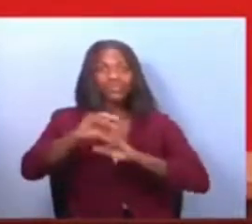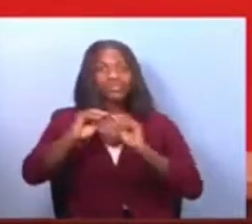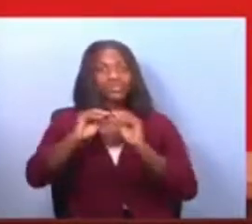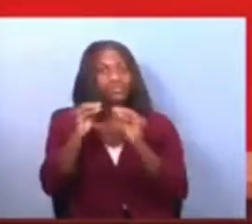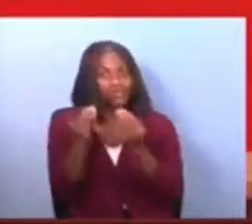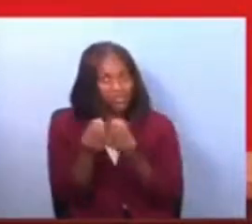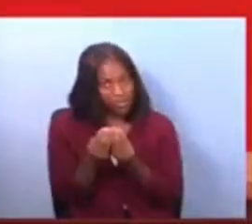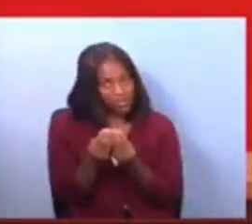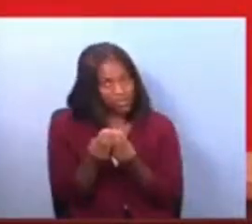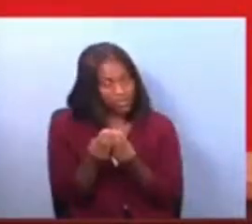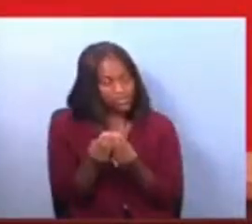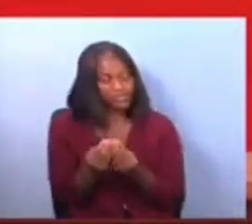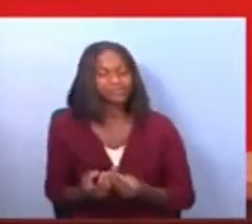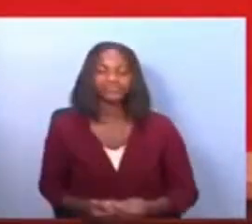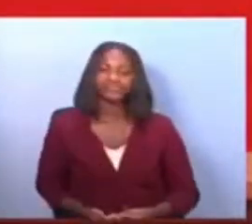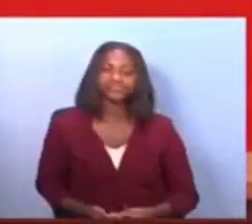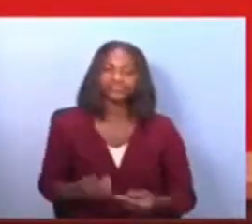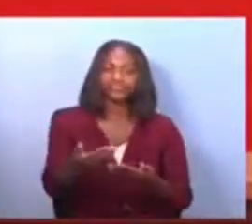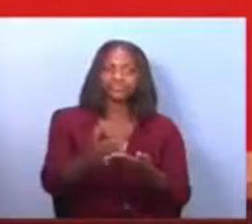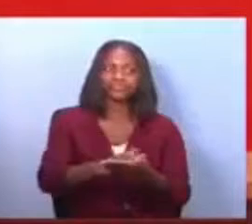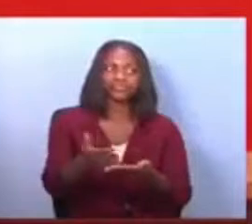Page 13.